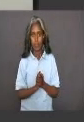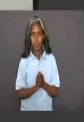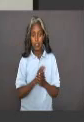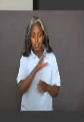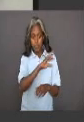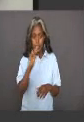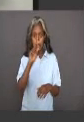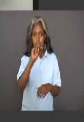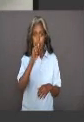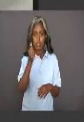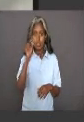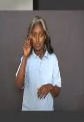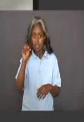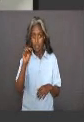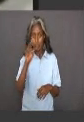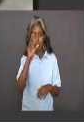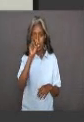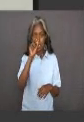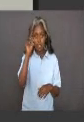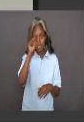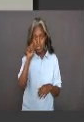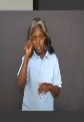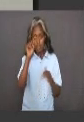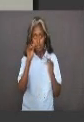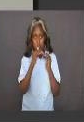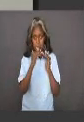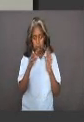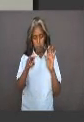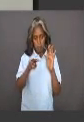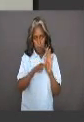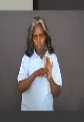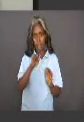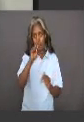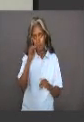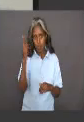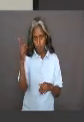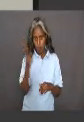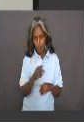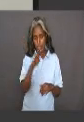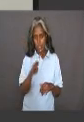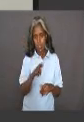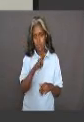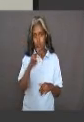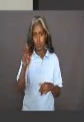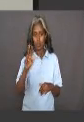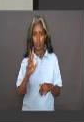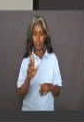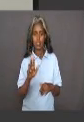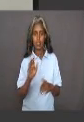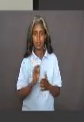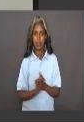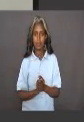And the tangent of 30 degrees is negative 1 over the square root of